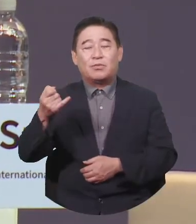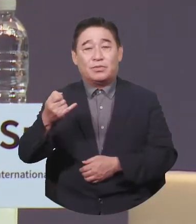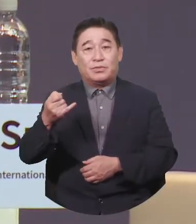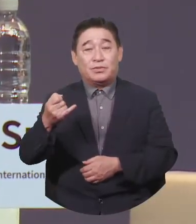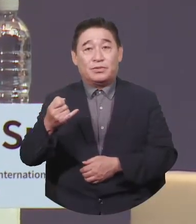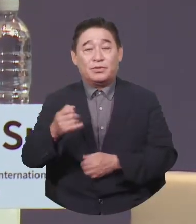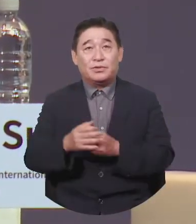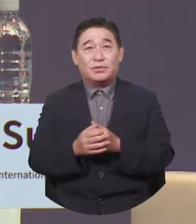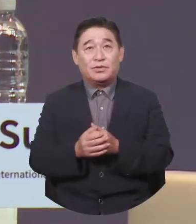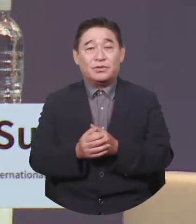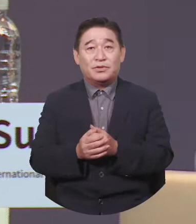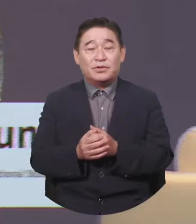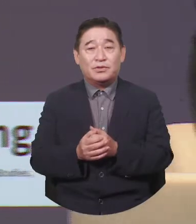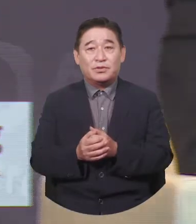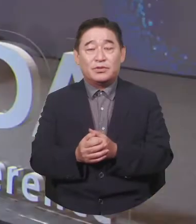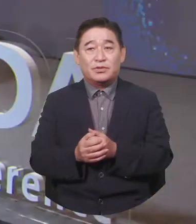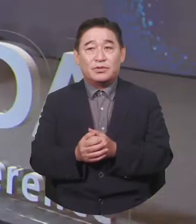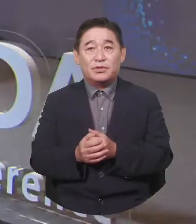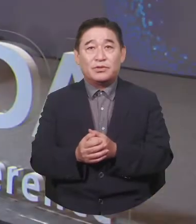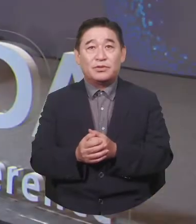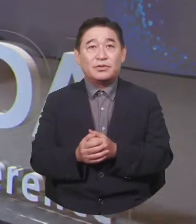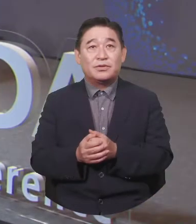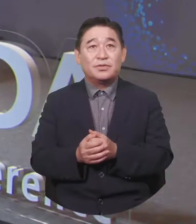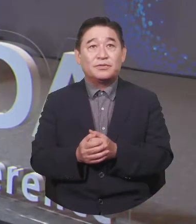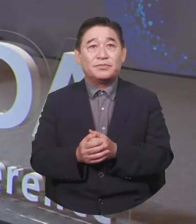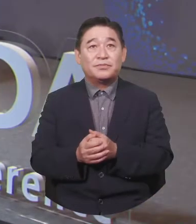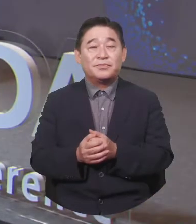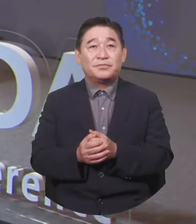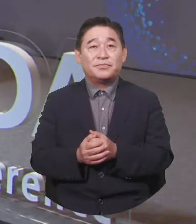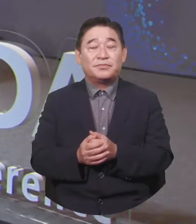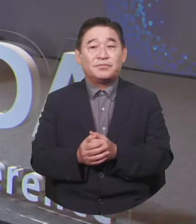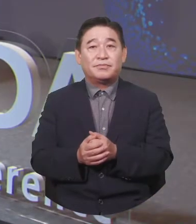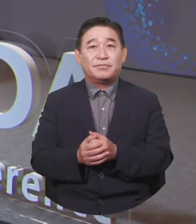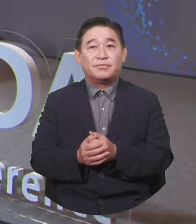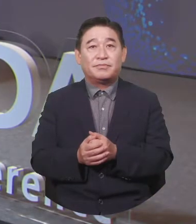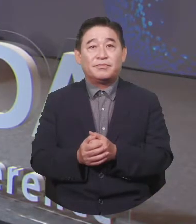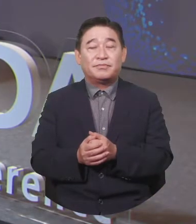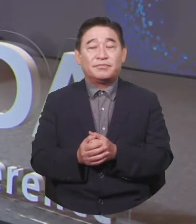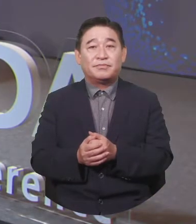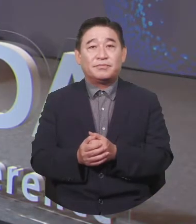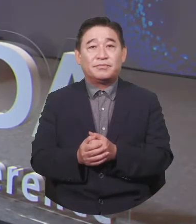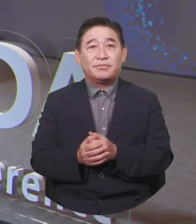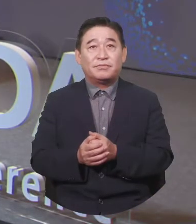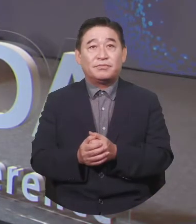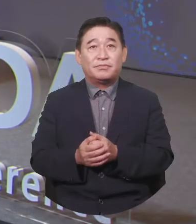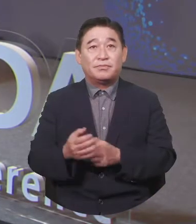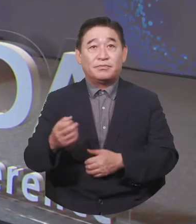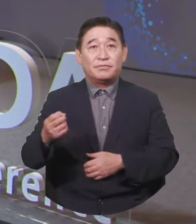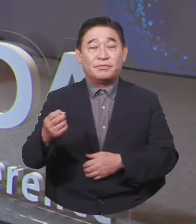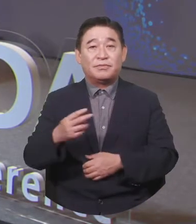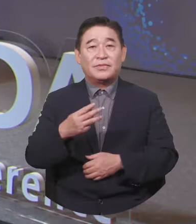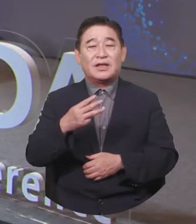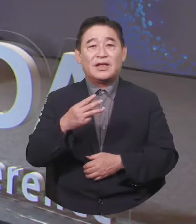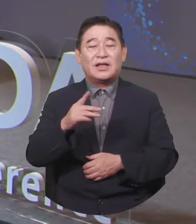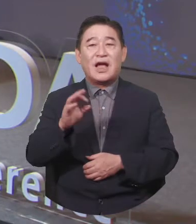from the German Institute of Development and Sustainability, Raga Arnadottir from the OECD,